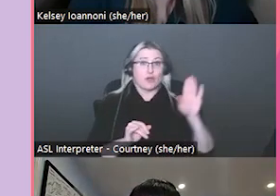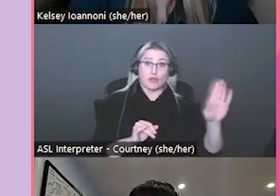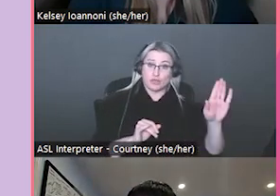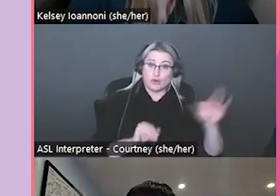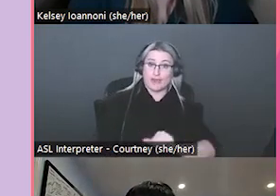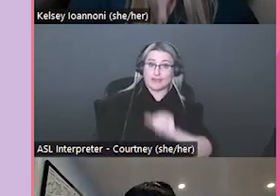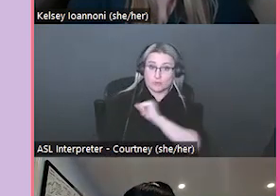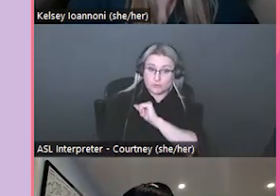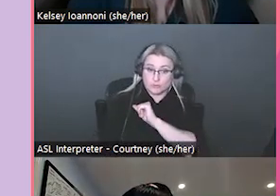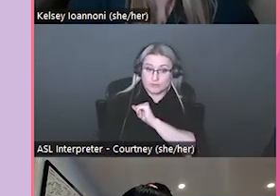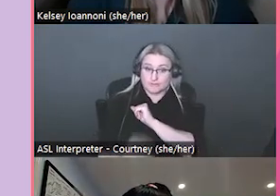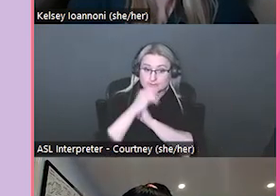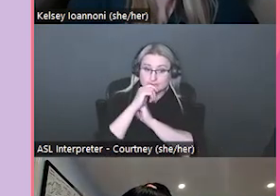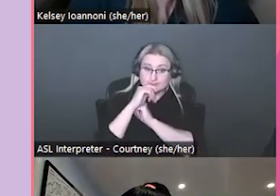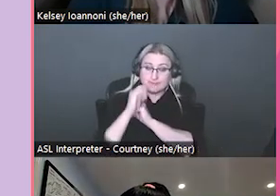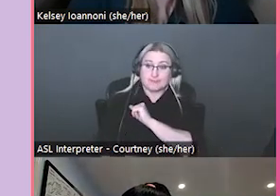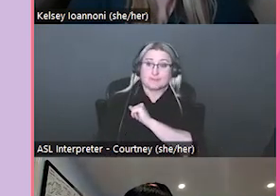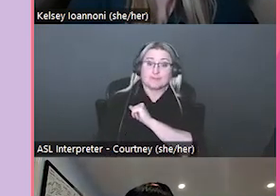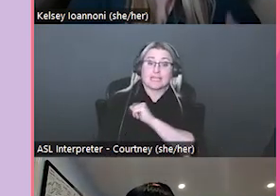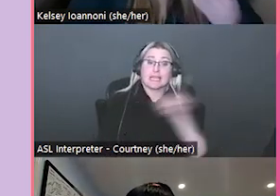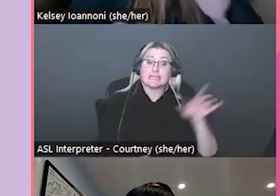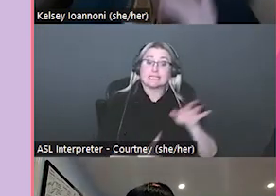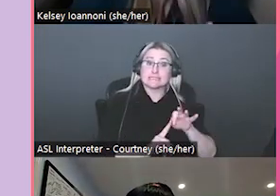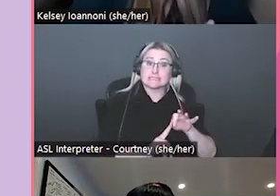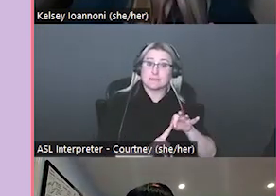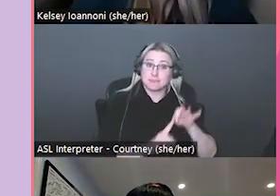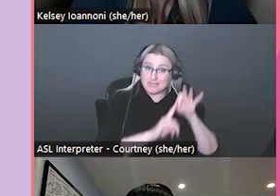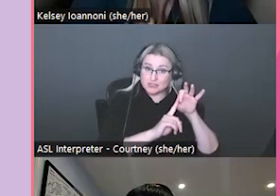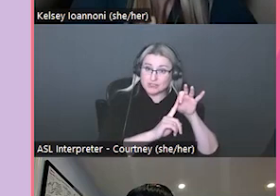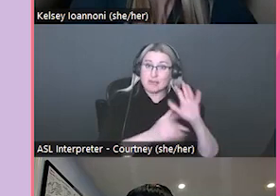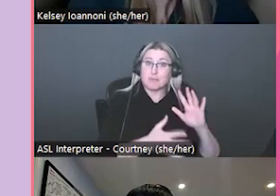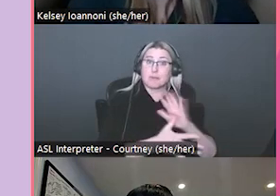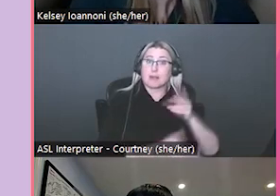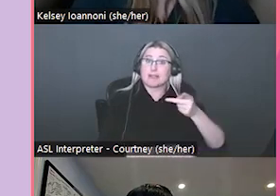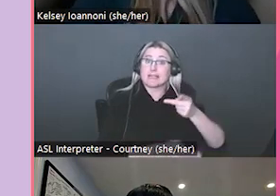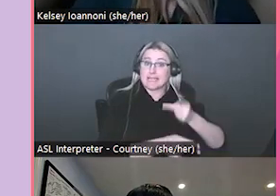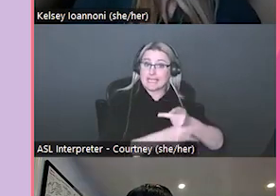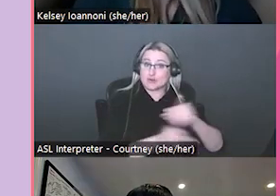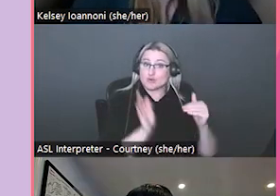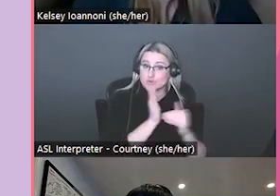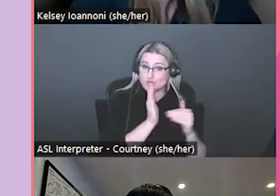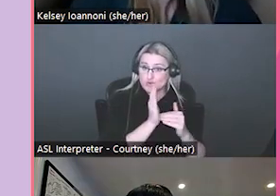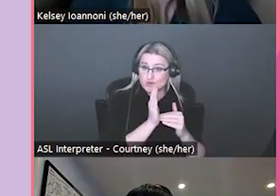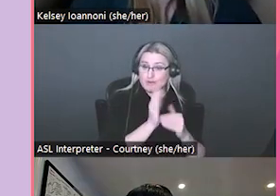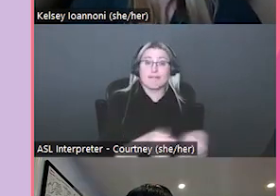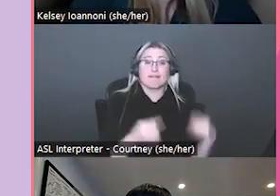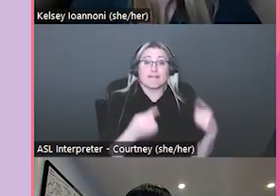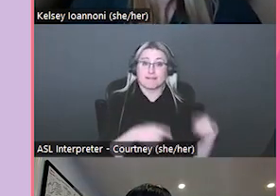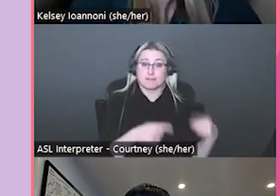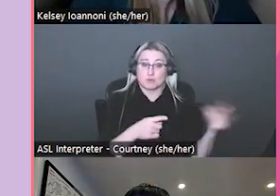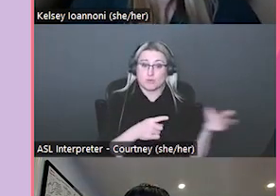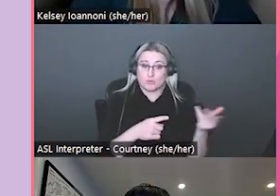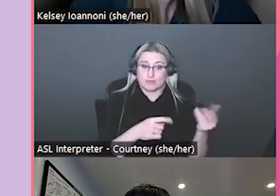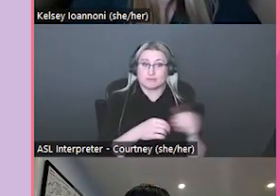professionals, especially primary care physicians, that sort of first point of contact in the healthcare system, result in